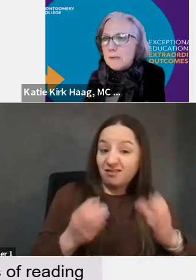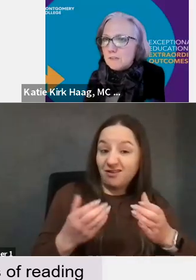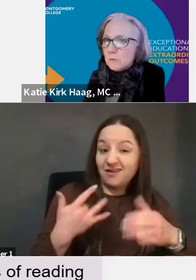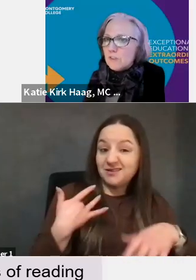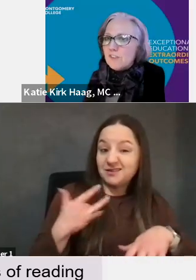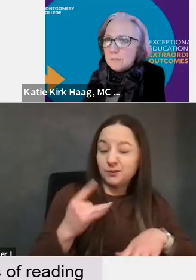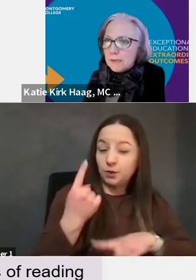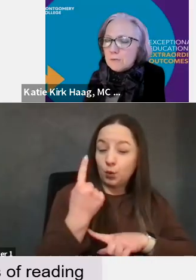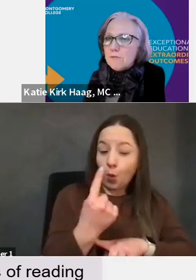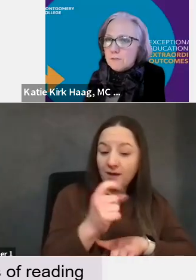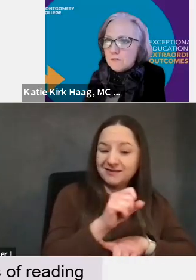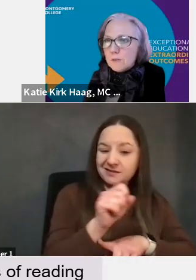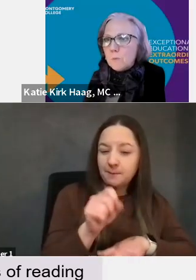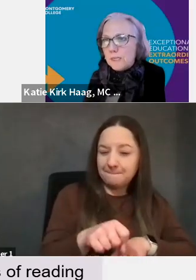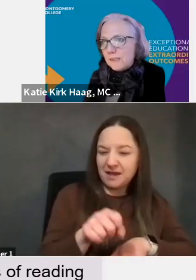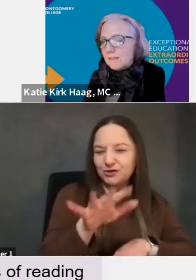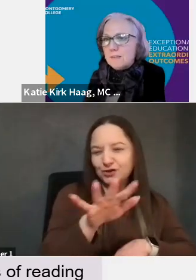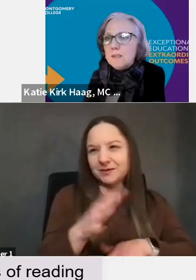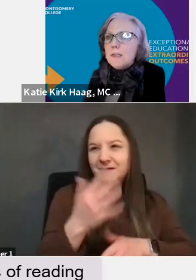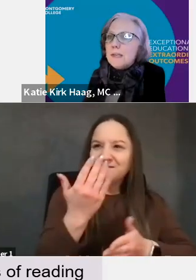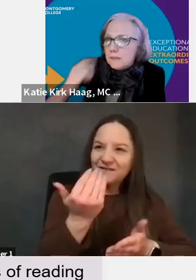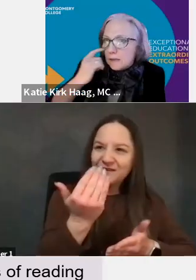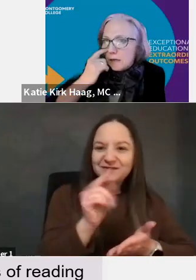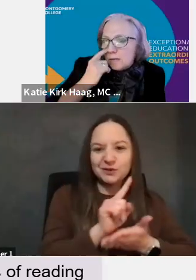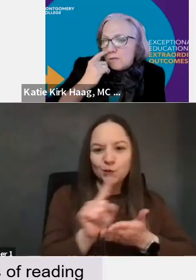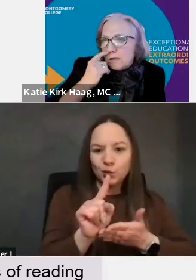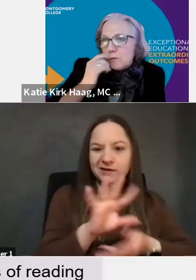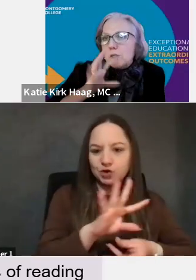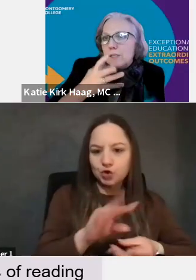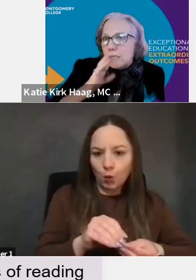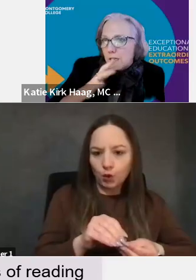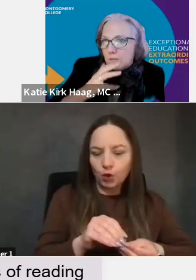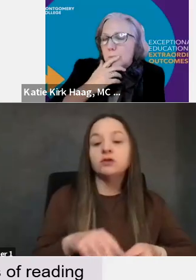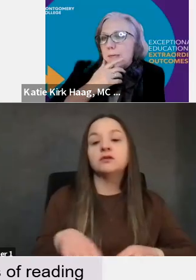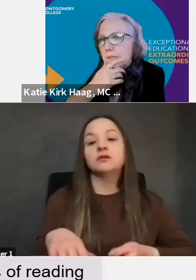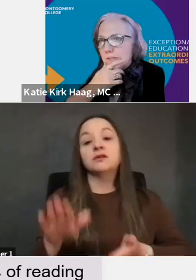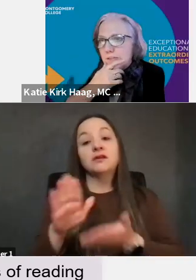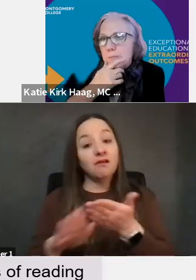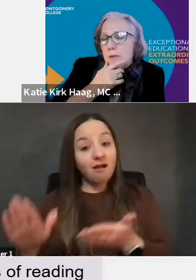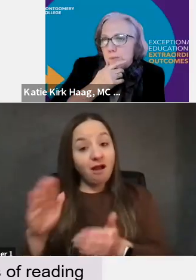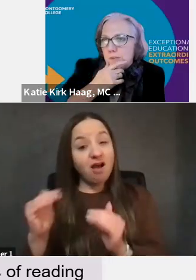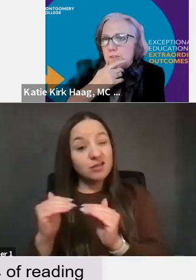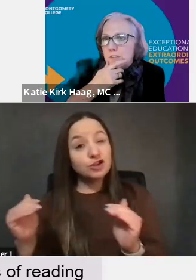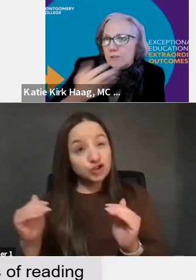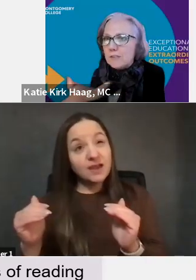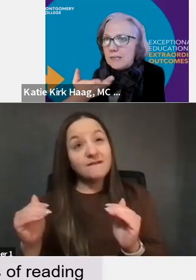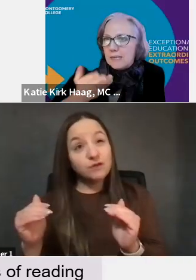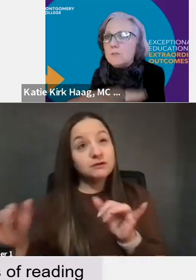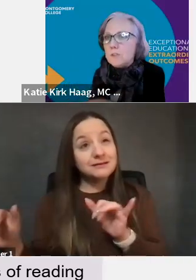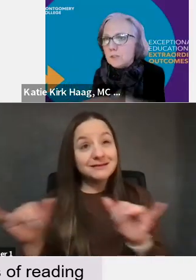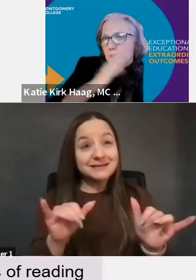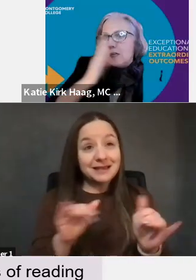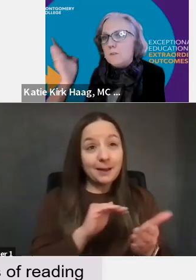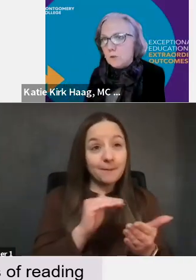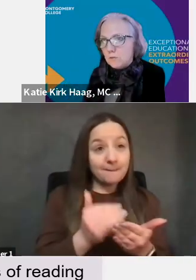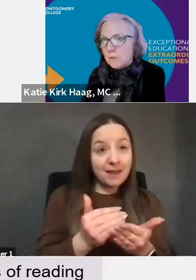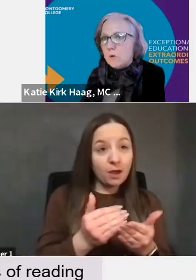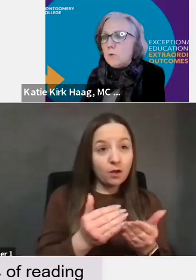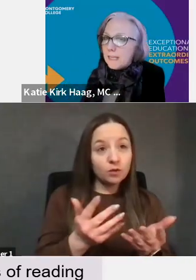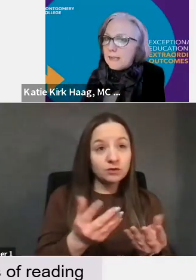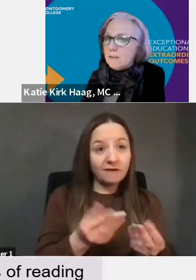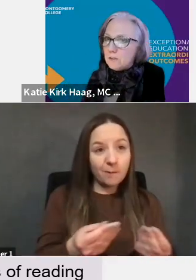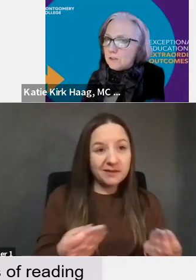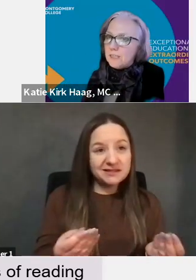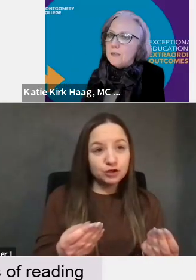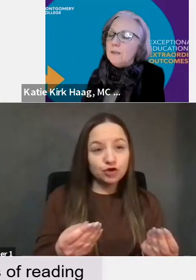for one semester, which is about 15 weeks. At the college level, we're going to cover about the same amount of material that in high school you're going to cover over